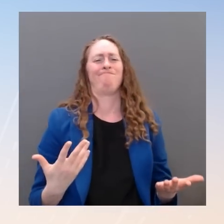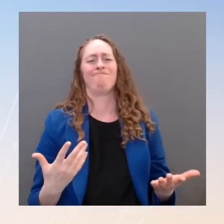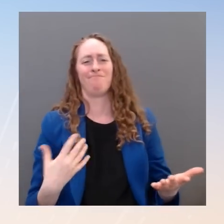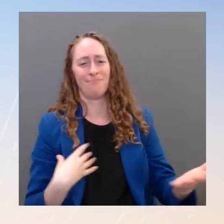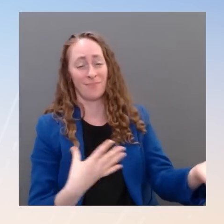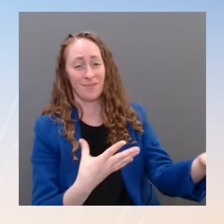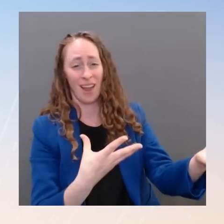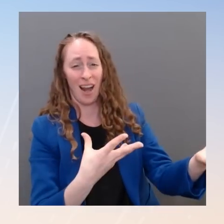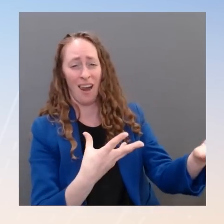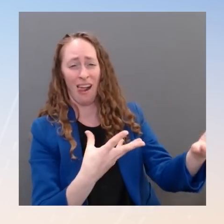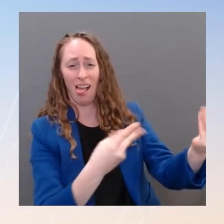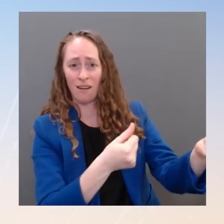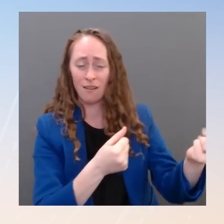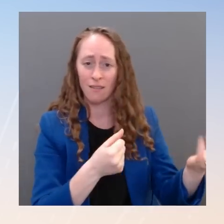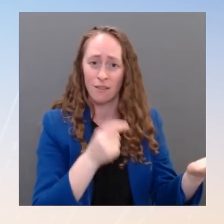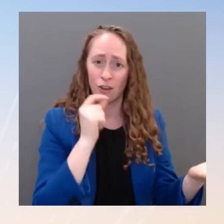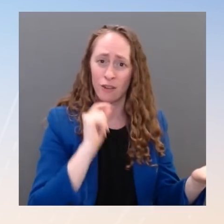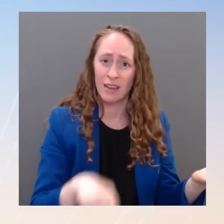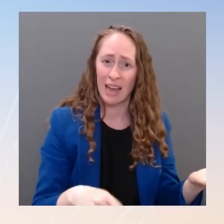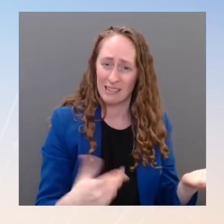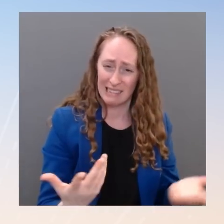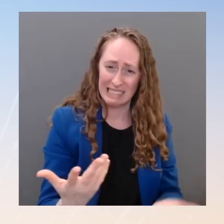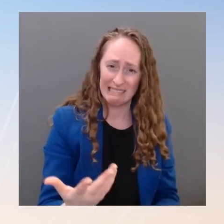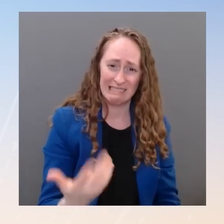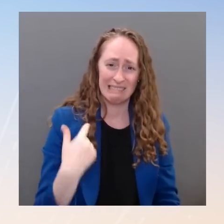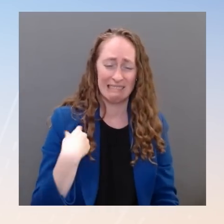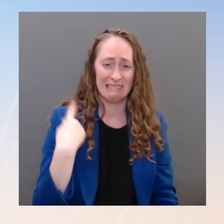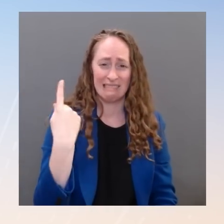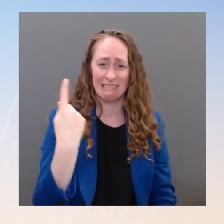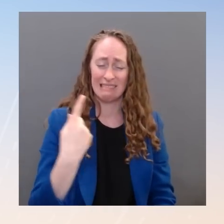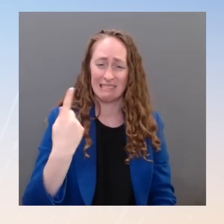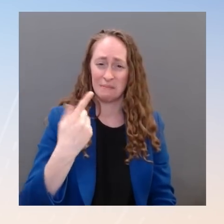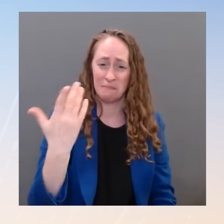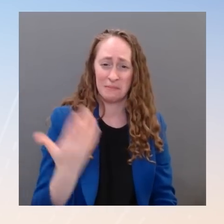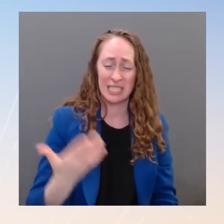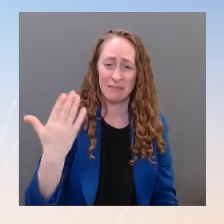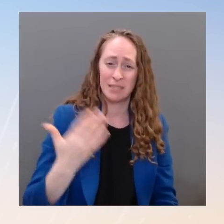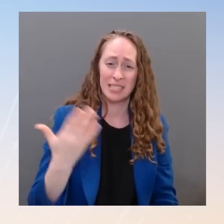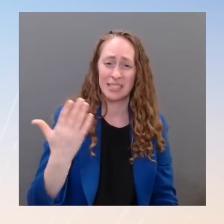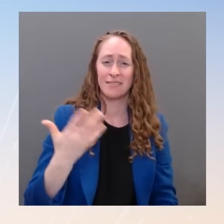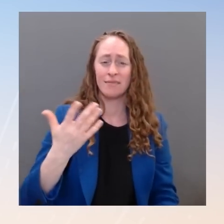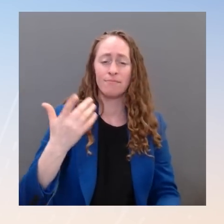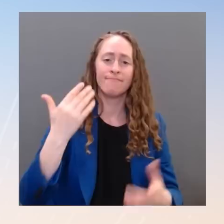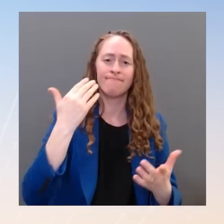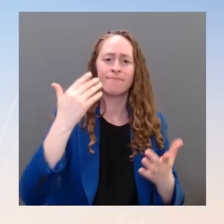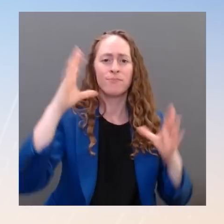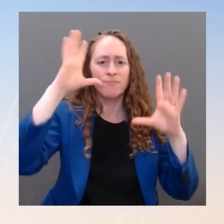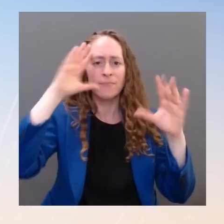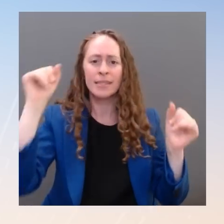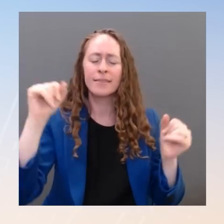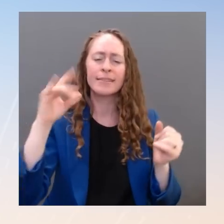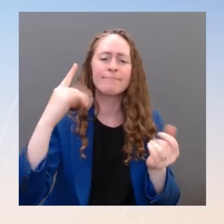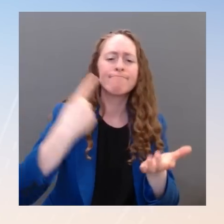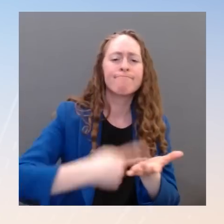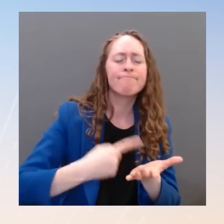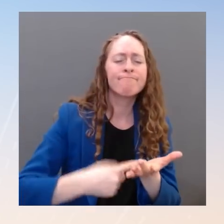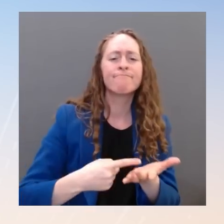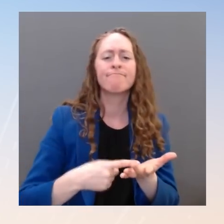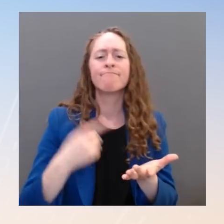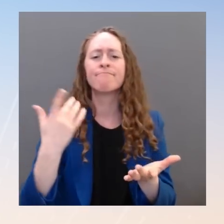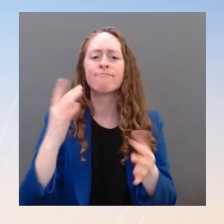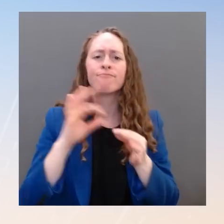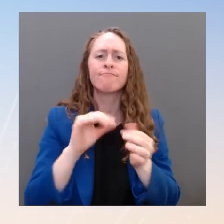allow pensions and social support to be paid to the Ukrainian people. So what would you say to the American public who says, okay, it's one thing to help